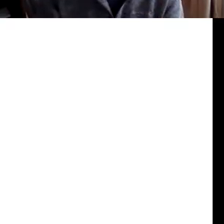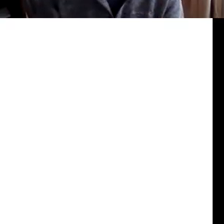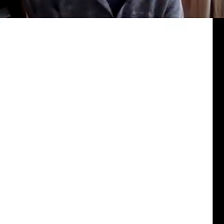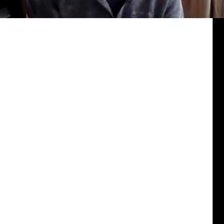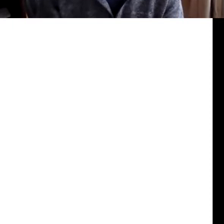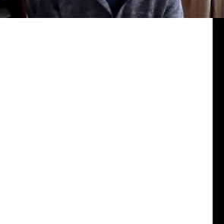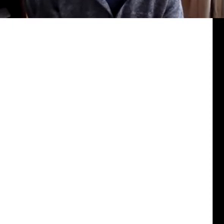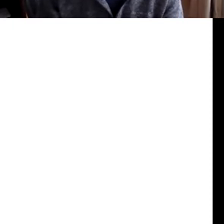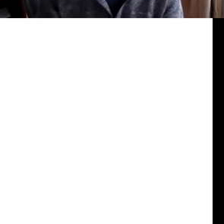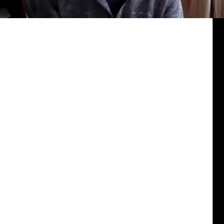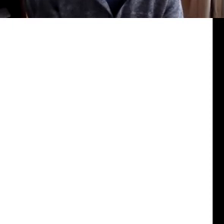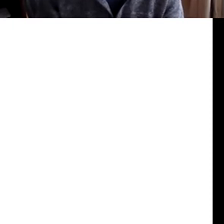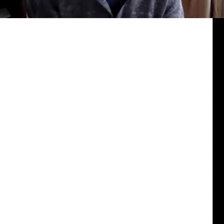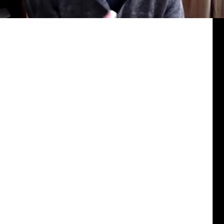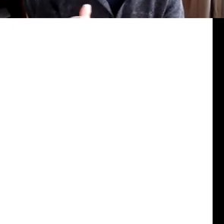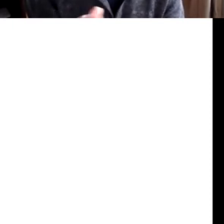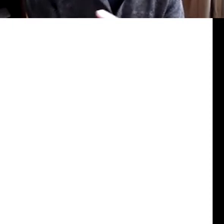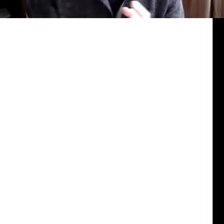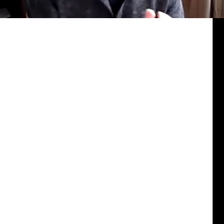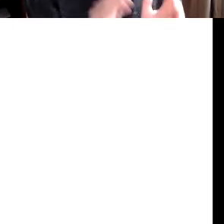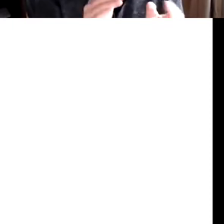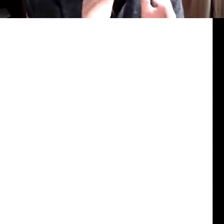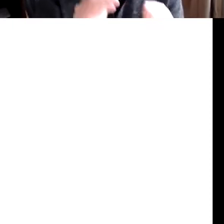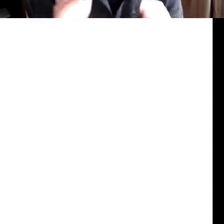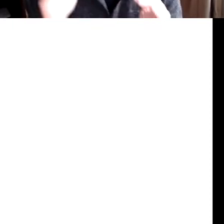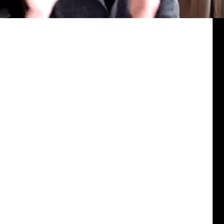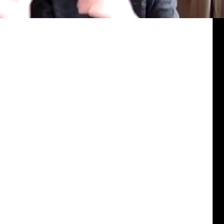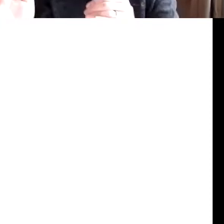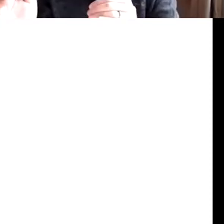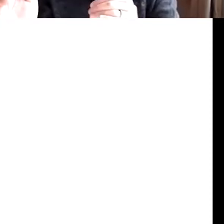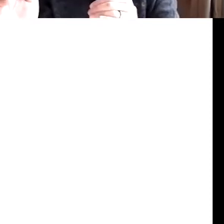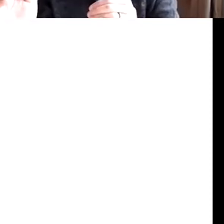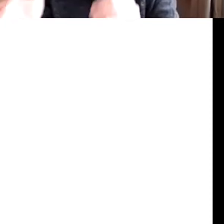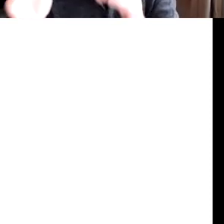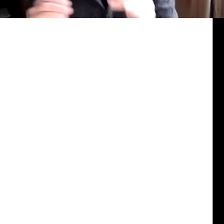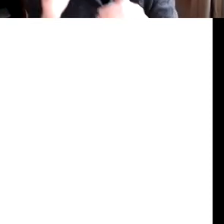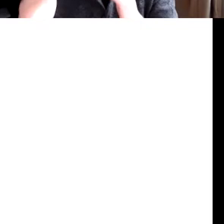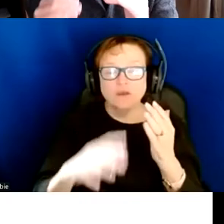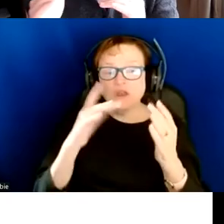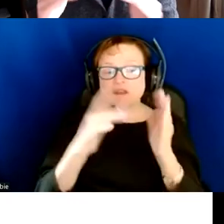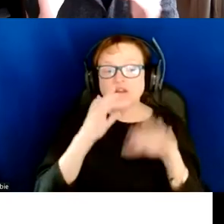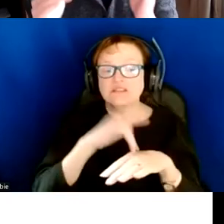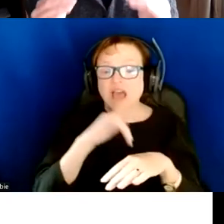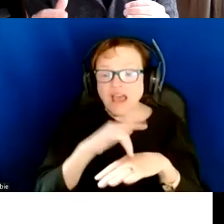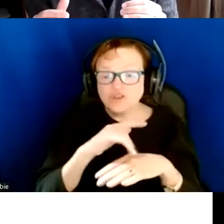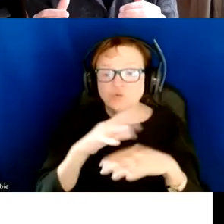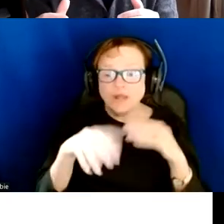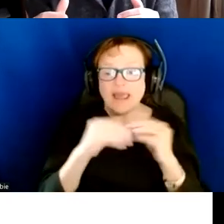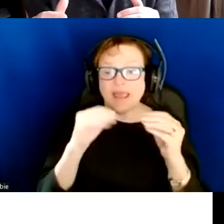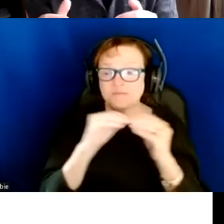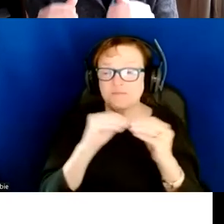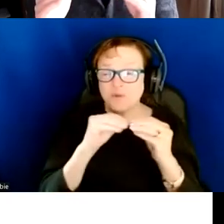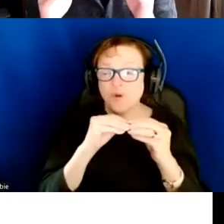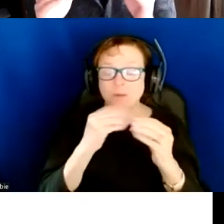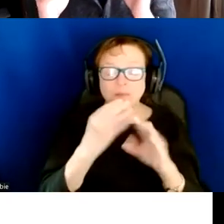that is in the image in the graphic but touch can add more on top of this but before we see the demonstrations of the audio and